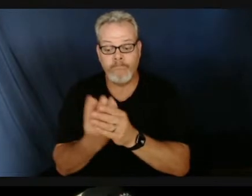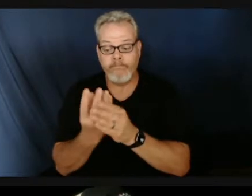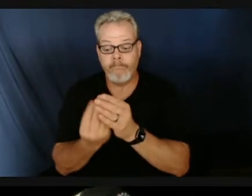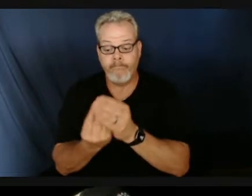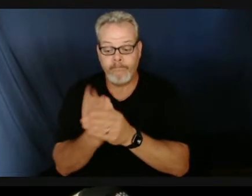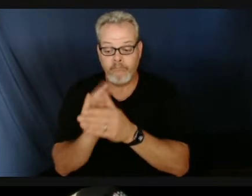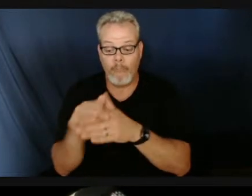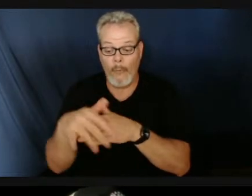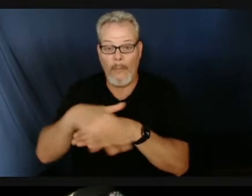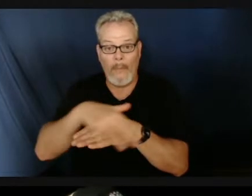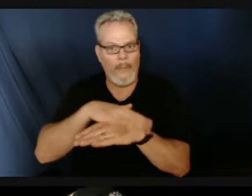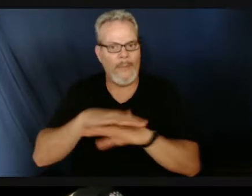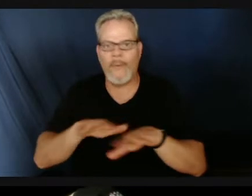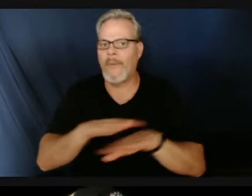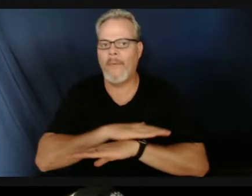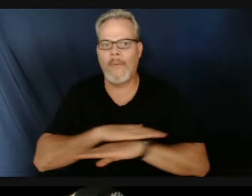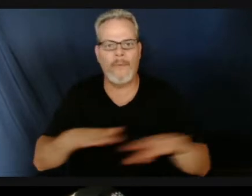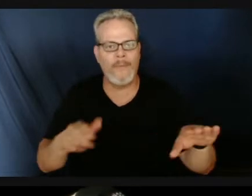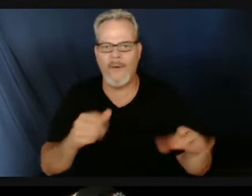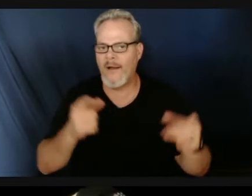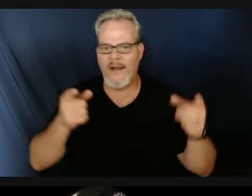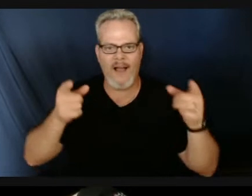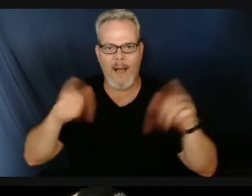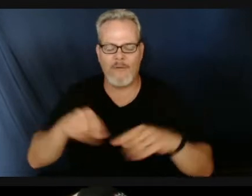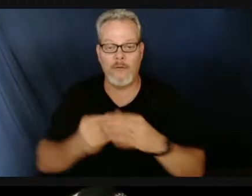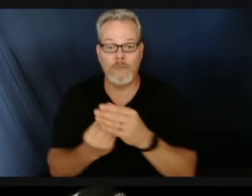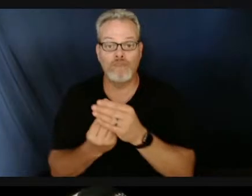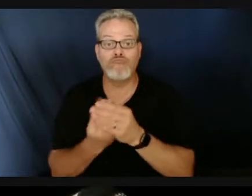cycle. Just afternoon lava drained back into the vent.